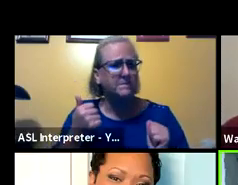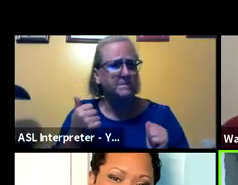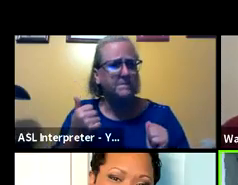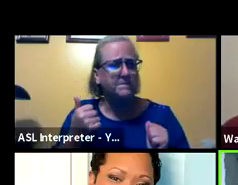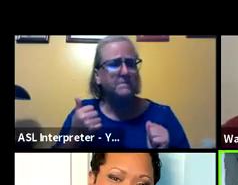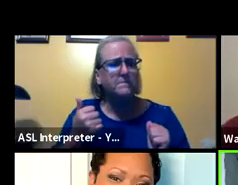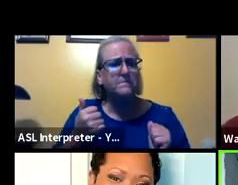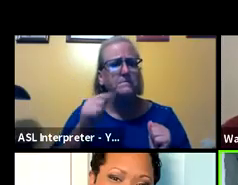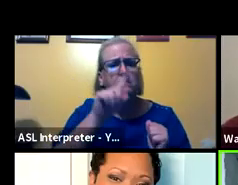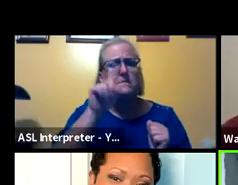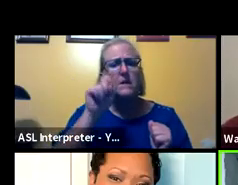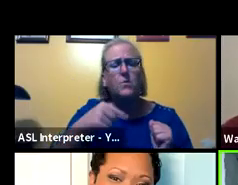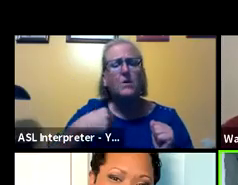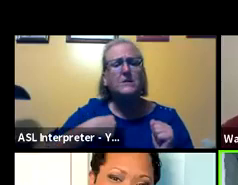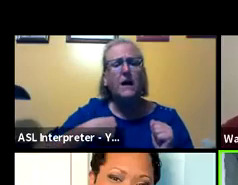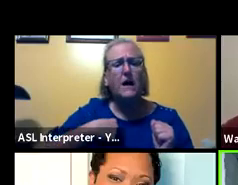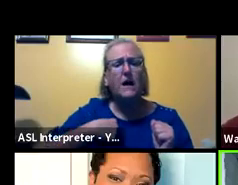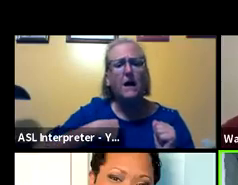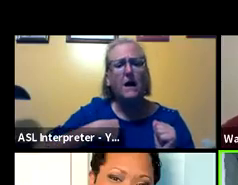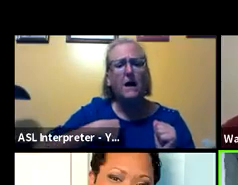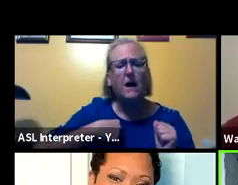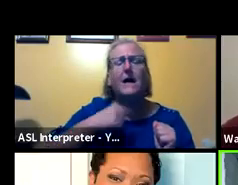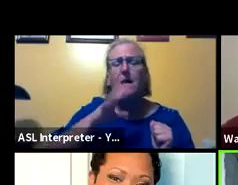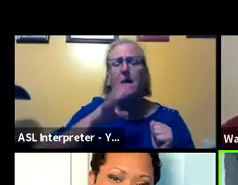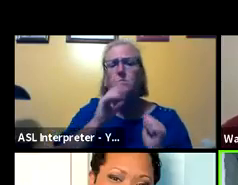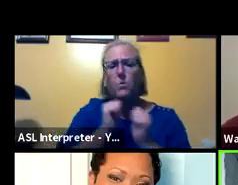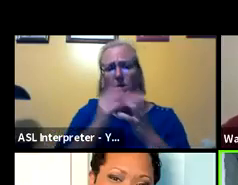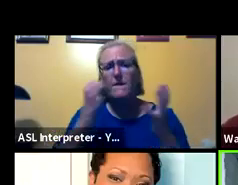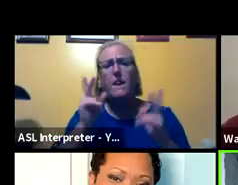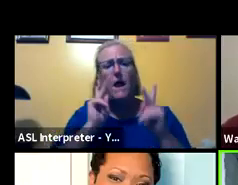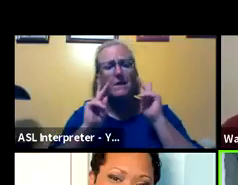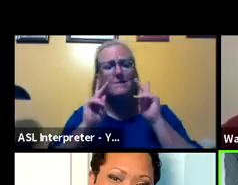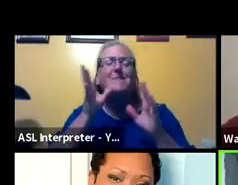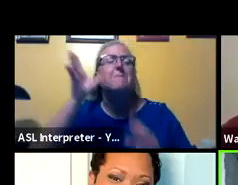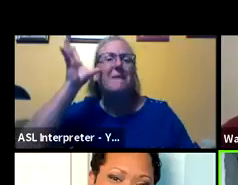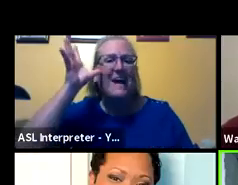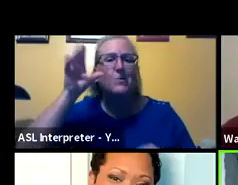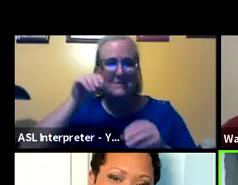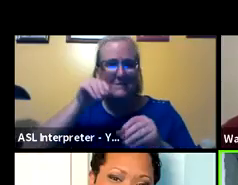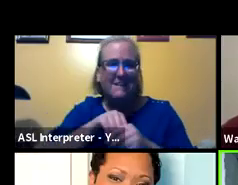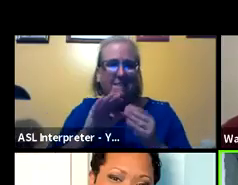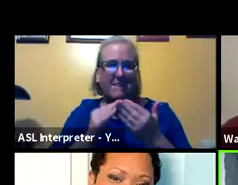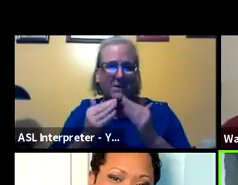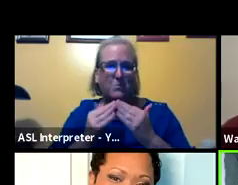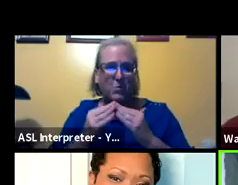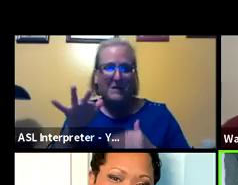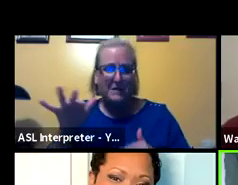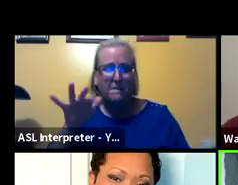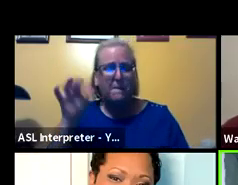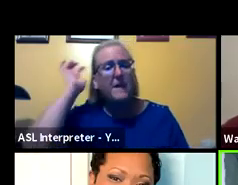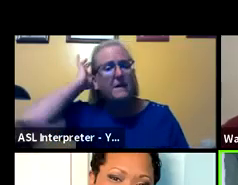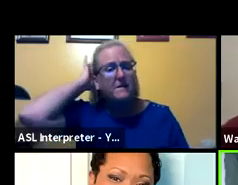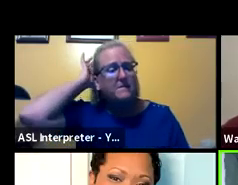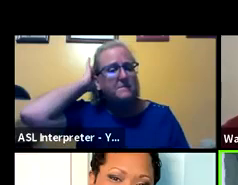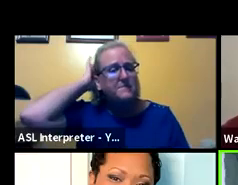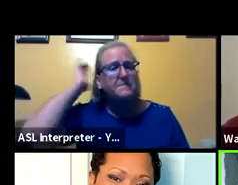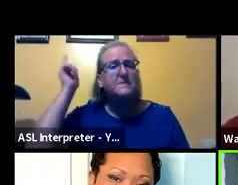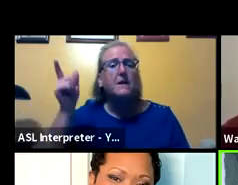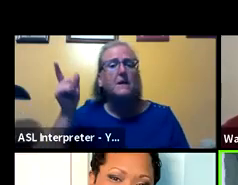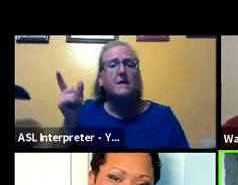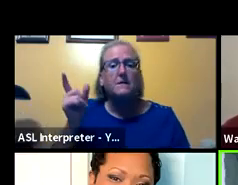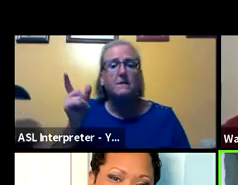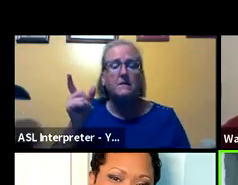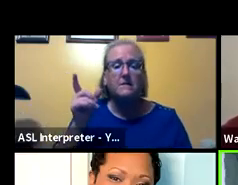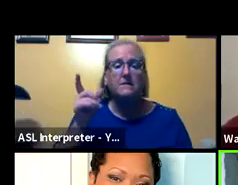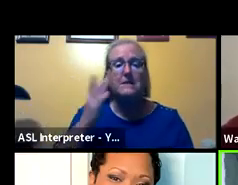question that I have, as I have spoken with a lot of parents within the community, from parent to parent,